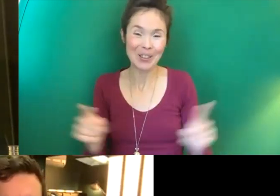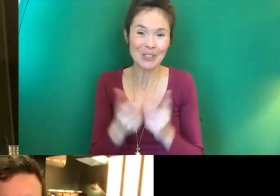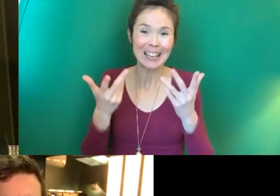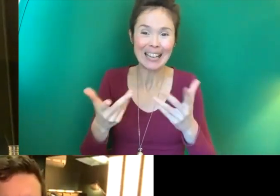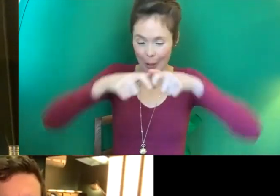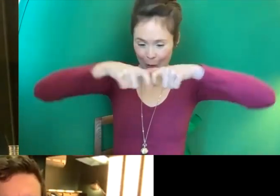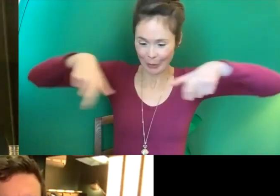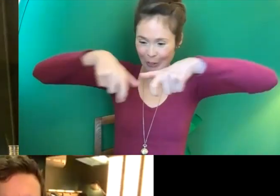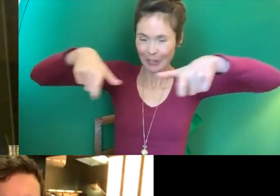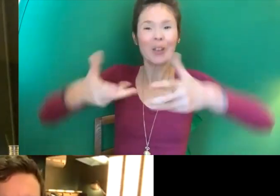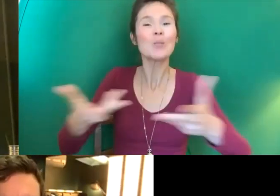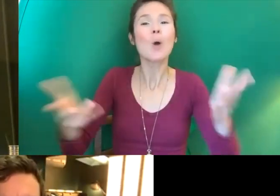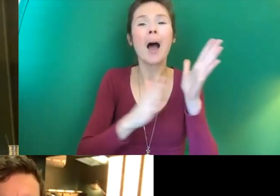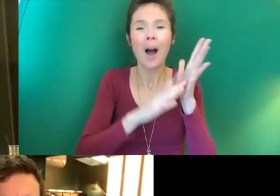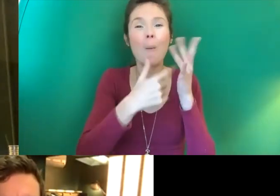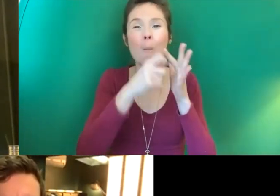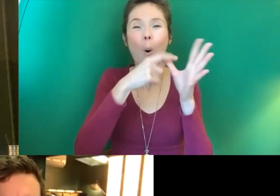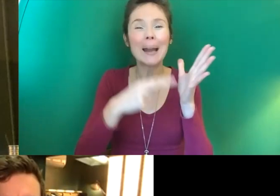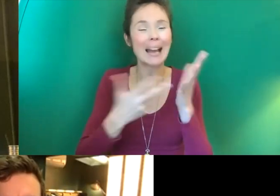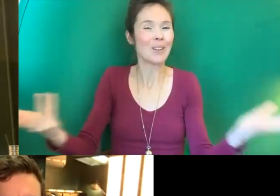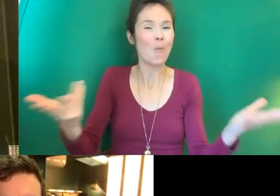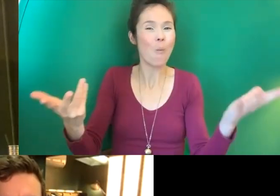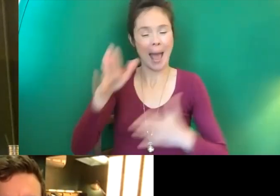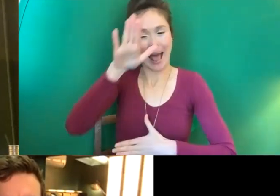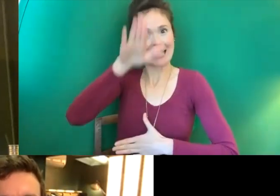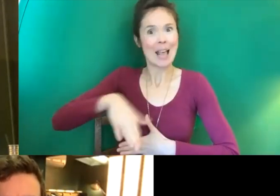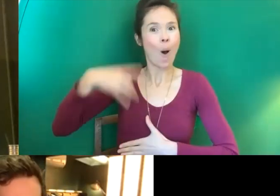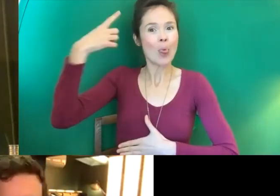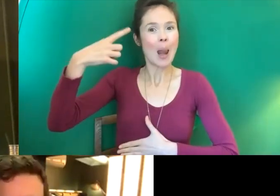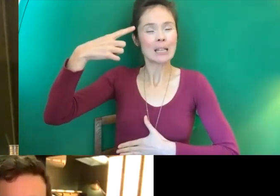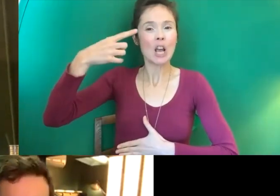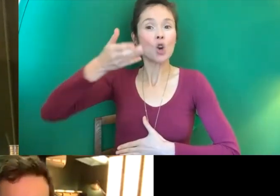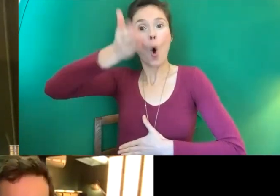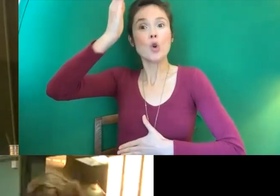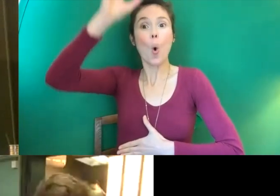of the Northern Line. Or is it the beginning of the Northern Line, as you say, John?